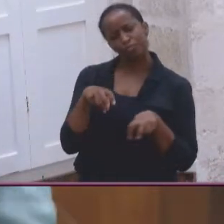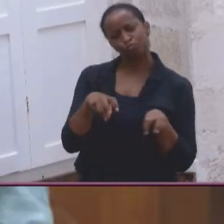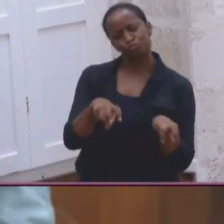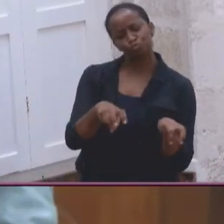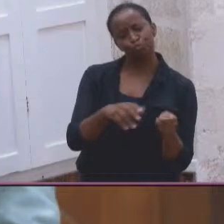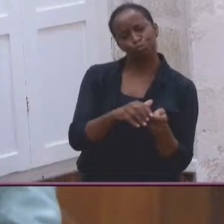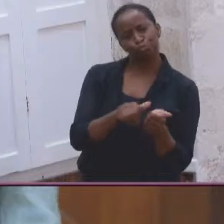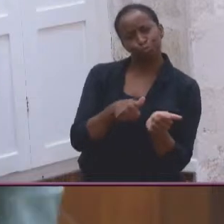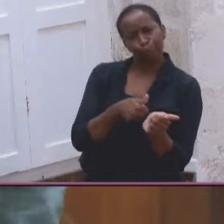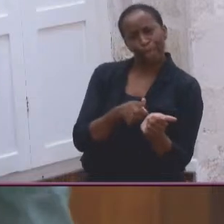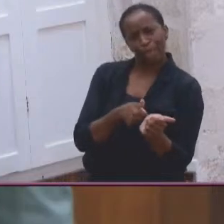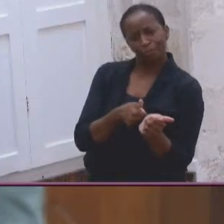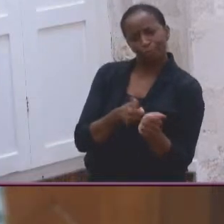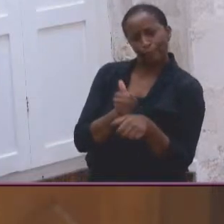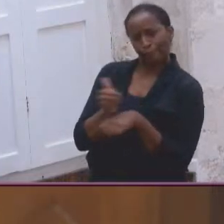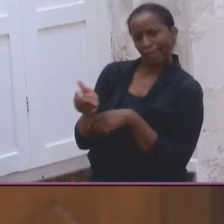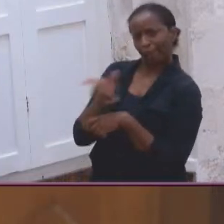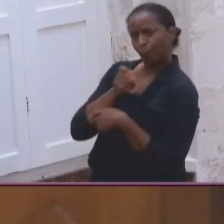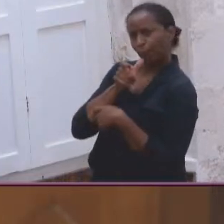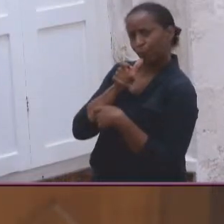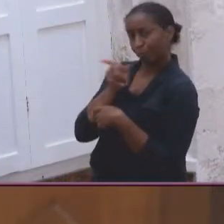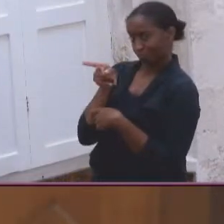Are you sure?